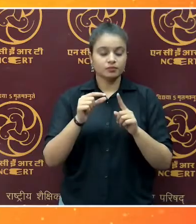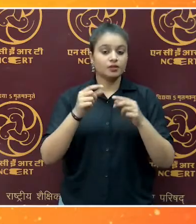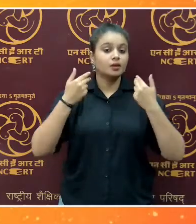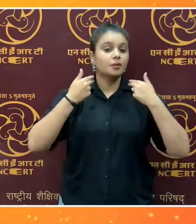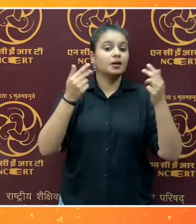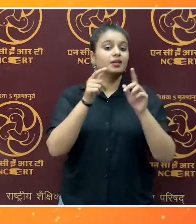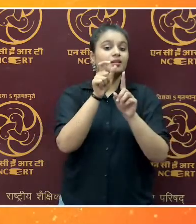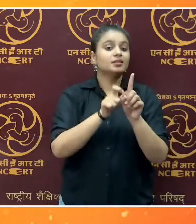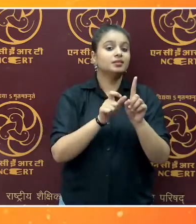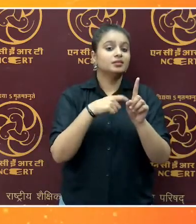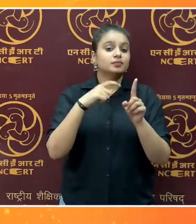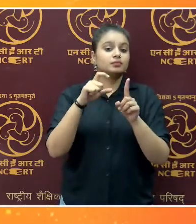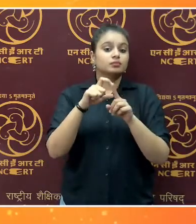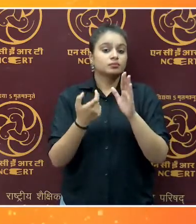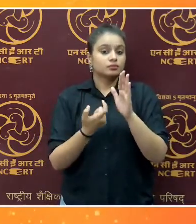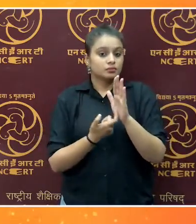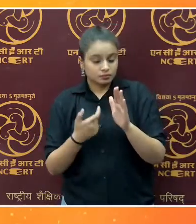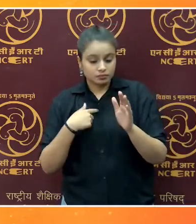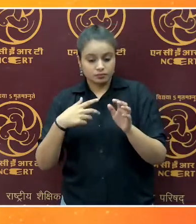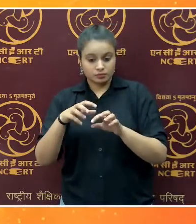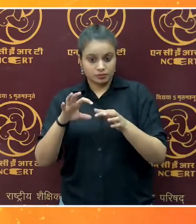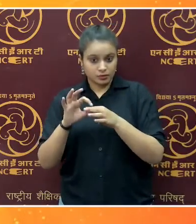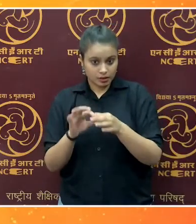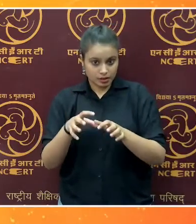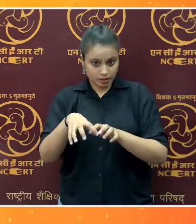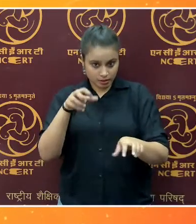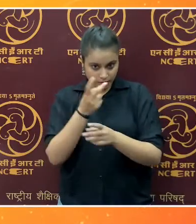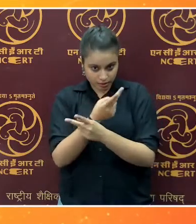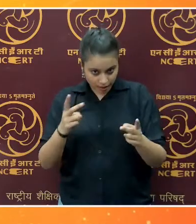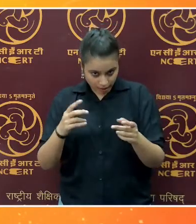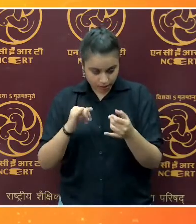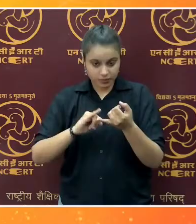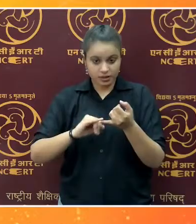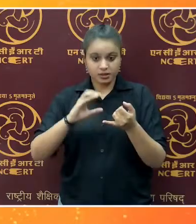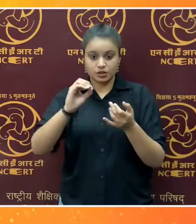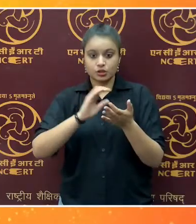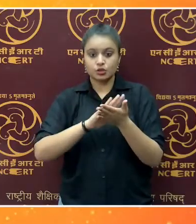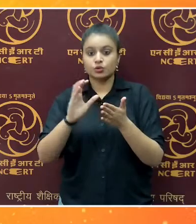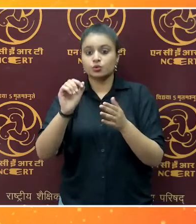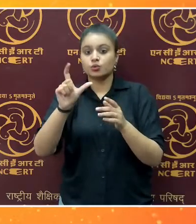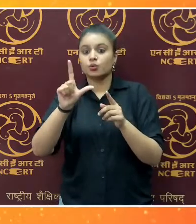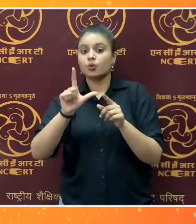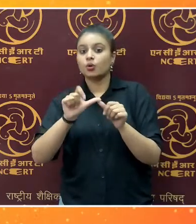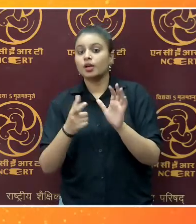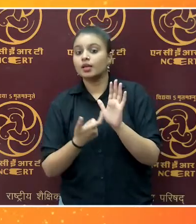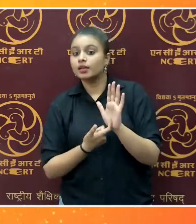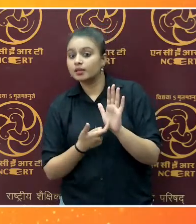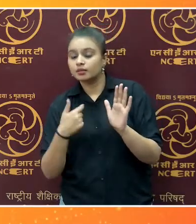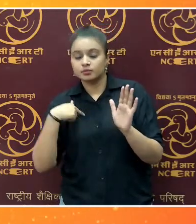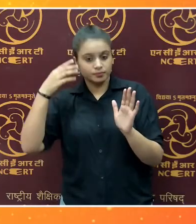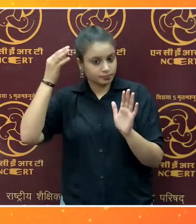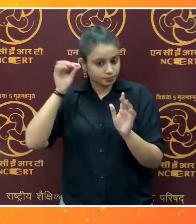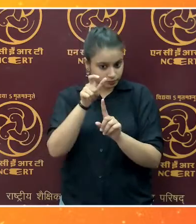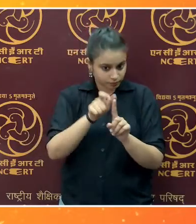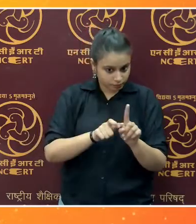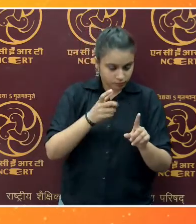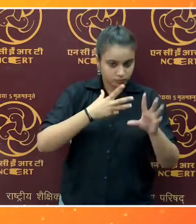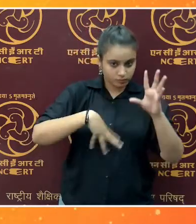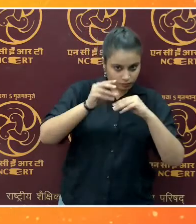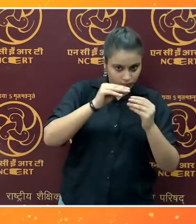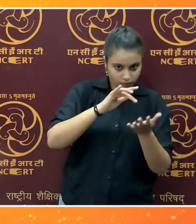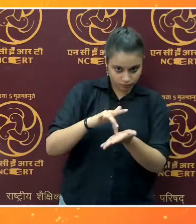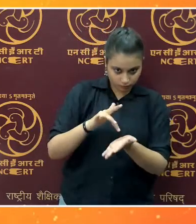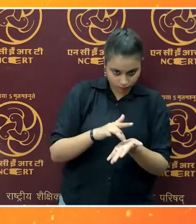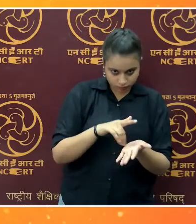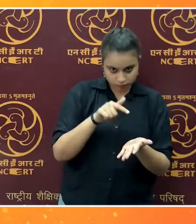vet, as doctor for animals. A scholar, the word scholar is derived from school, a place of learning. So somebody who